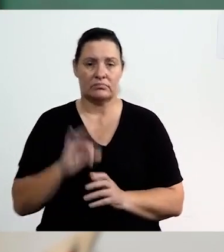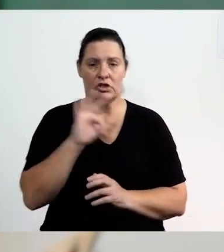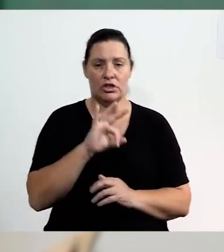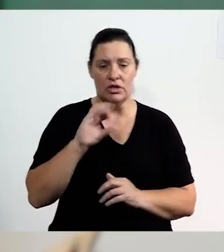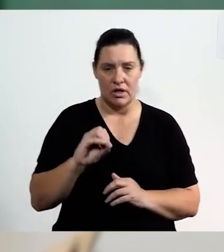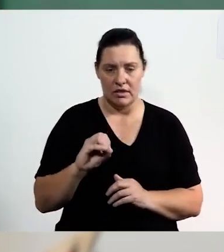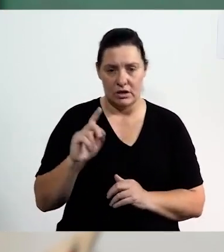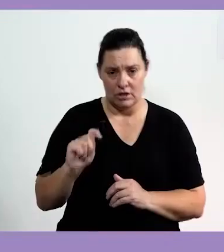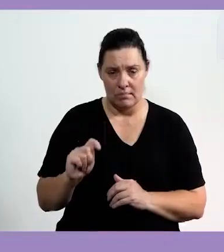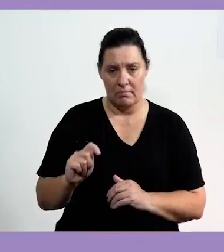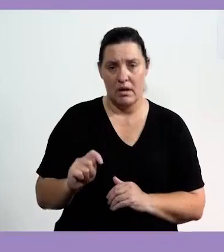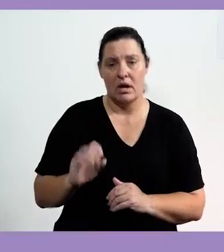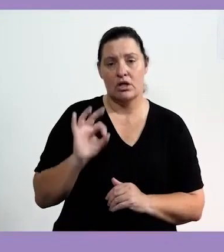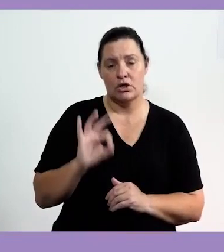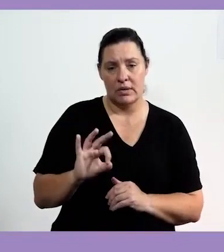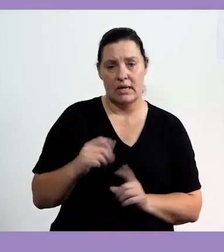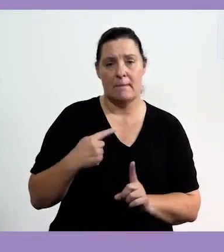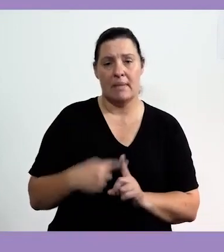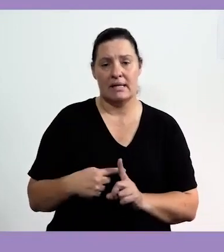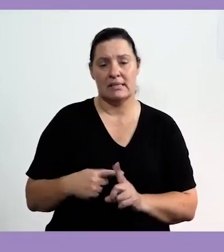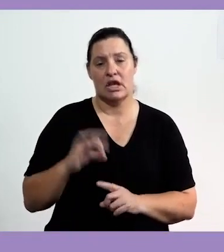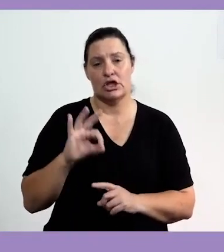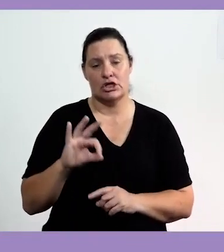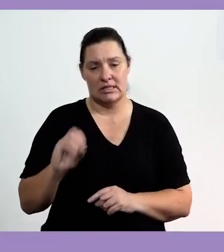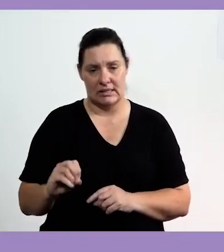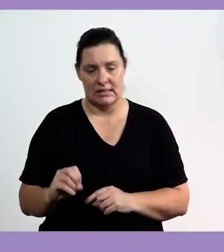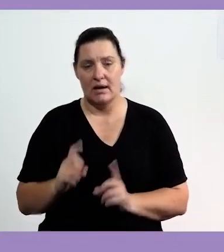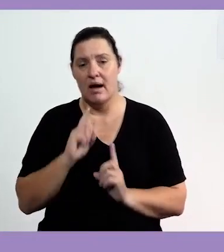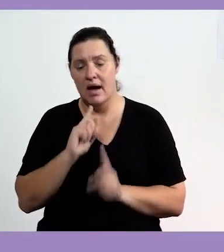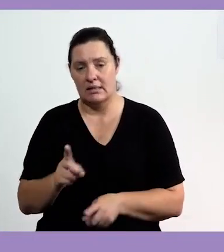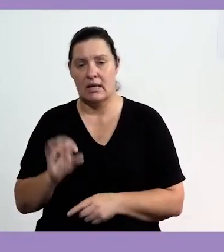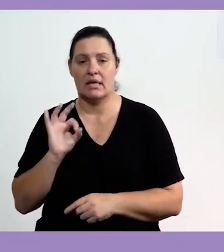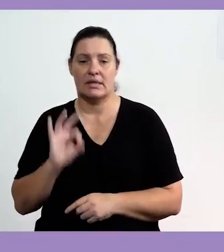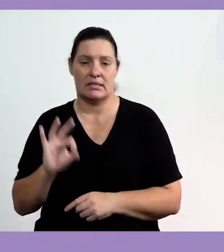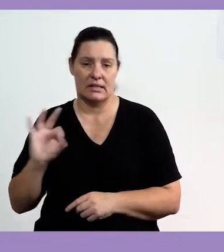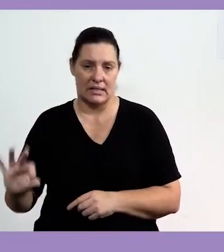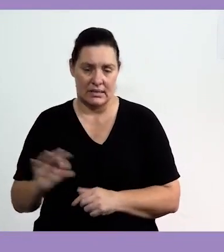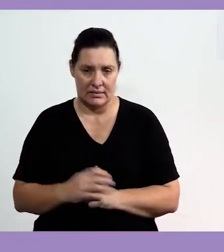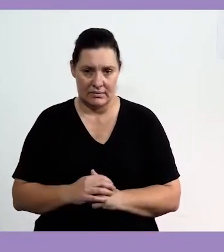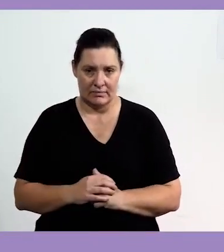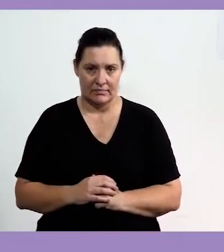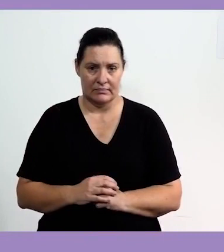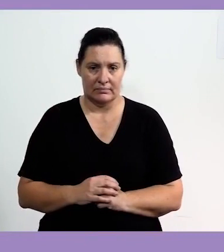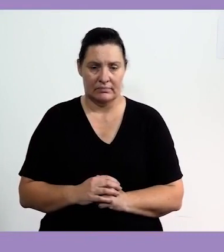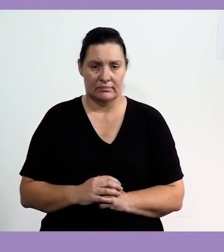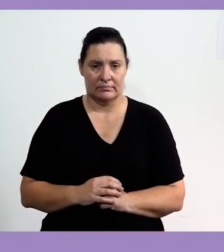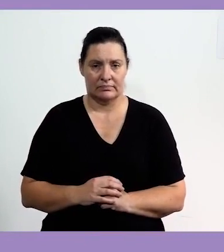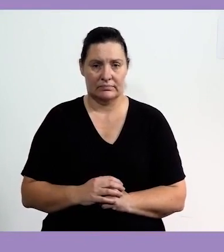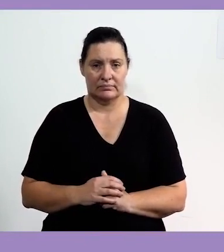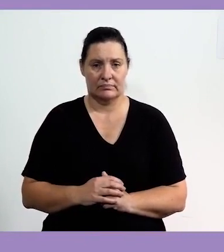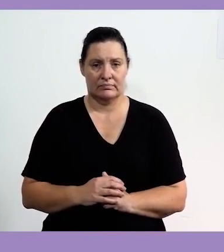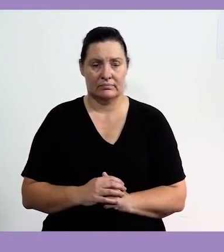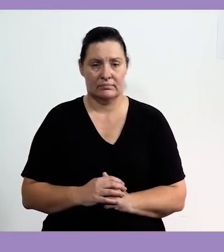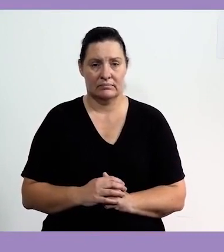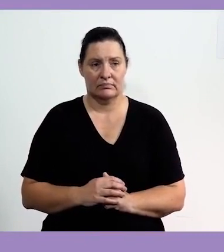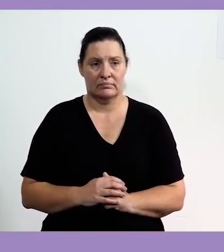have the 30th term, which is going to be 3 plus 30, and that is going to give us a